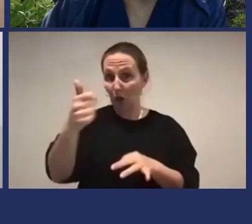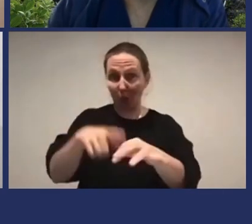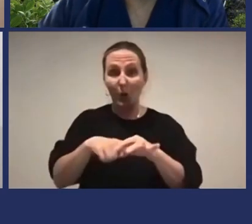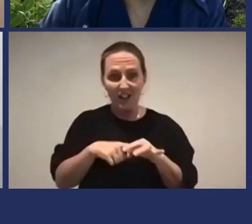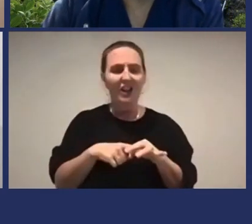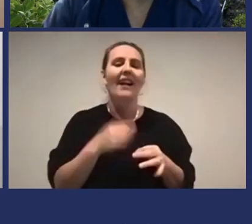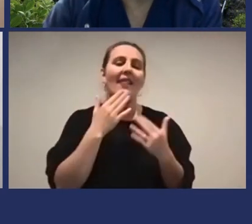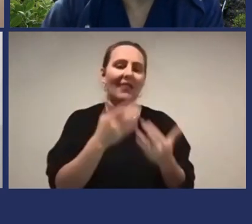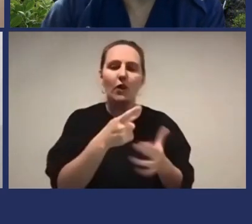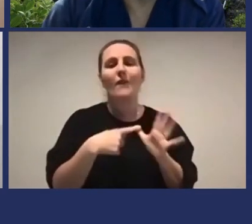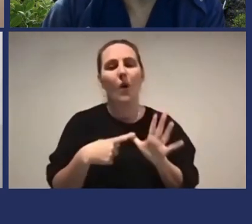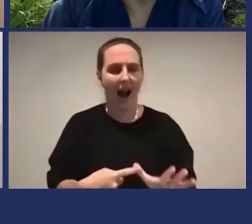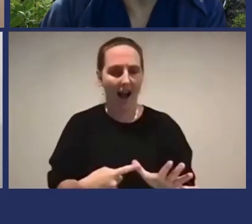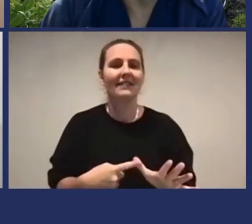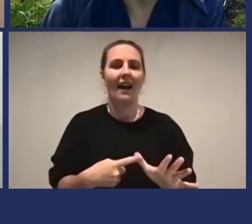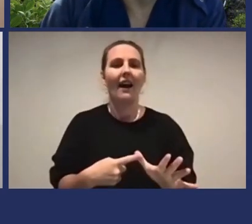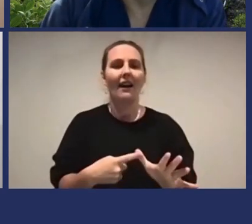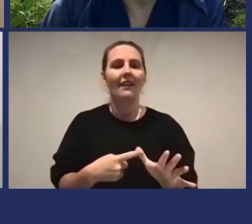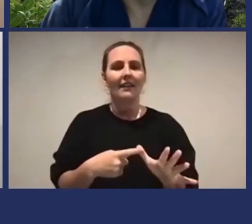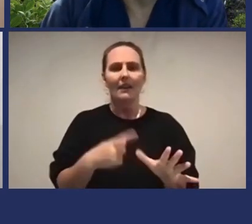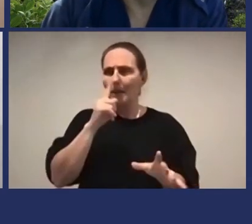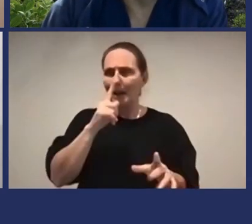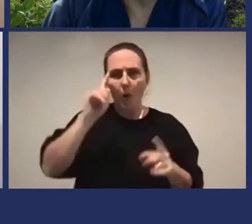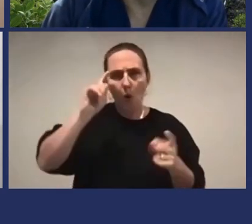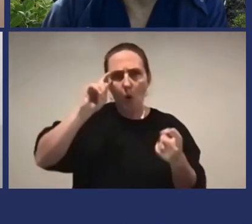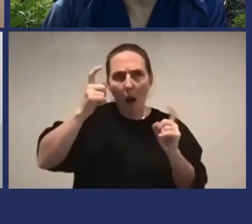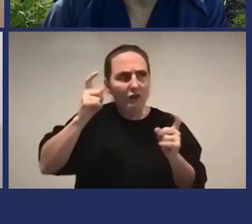myths. Another one of those, I guess,